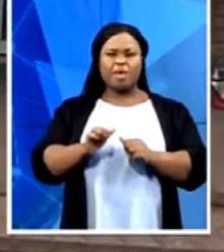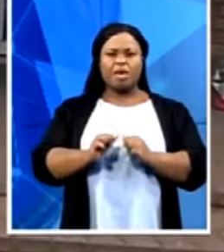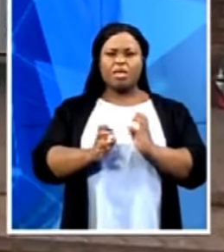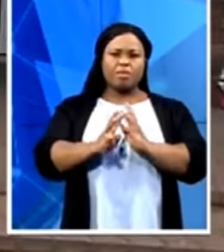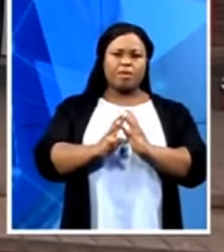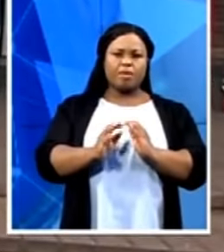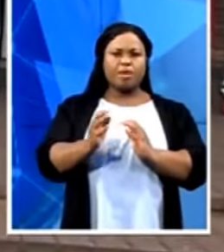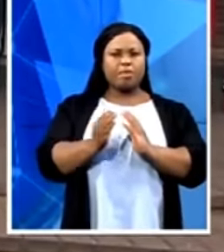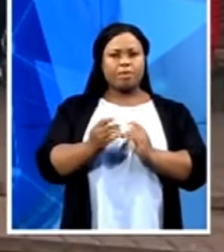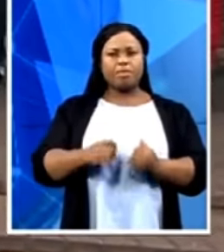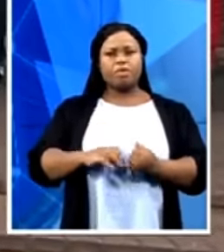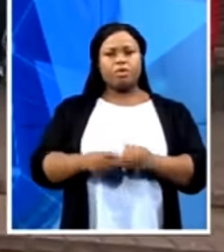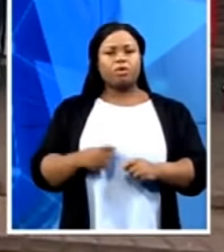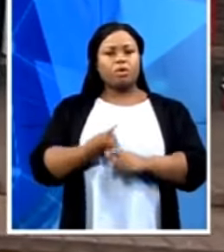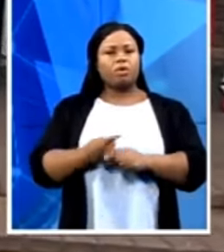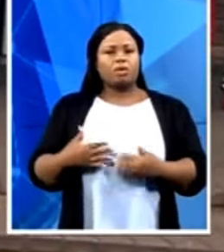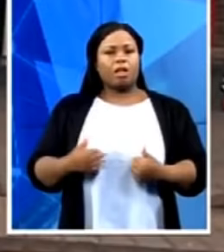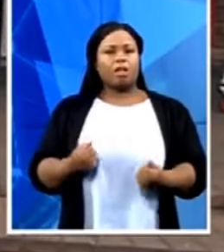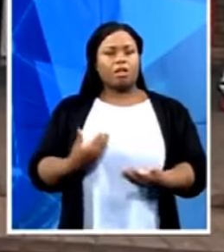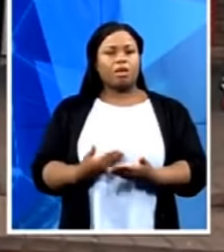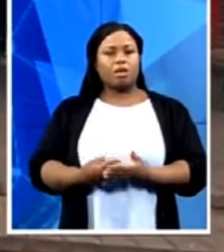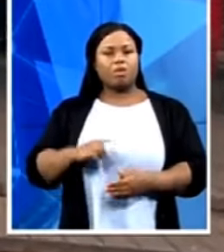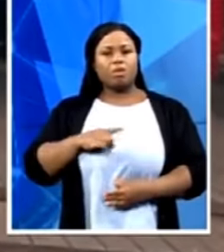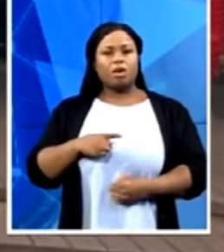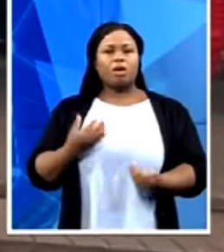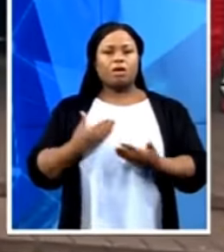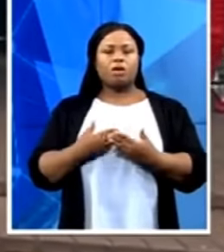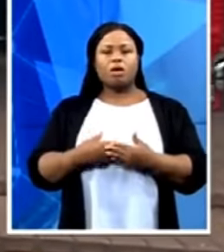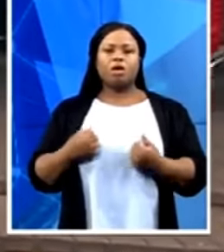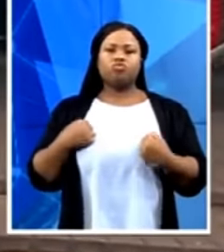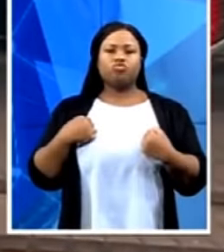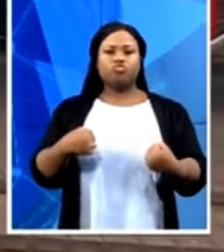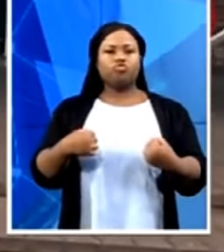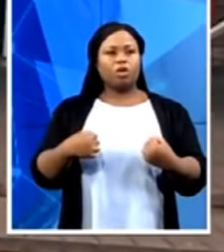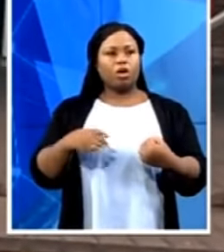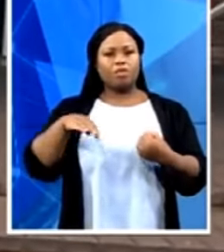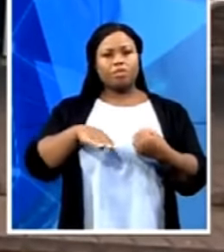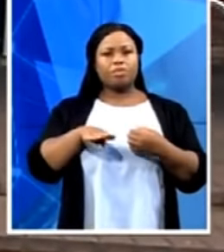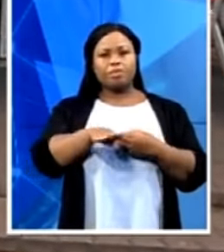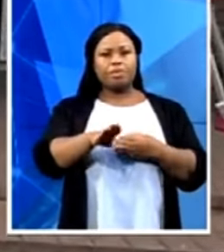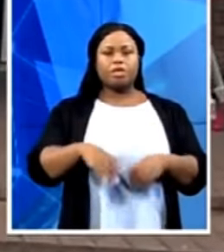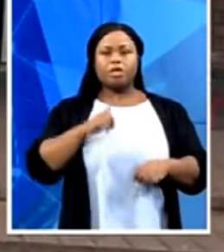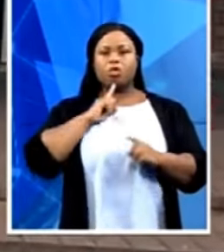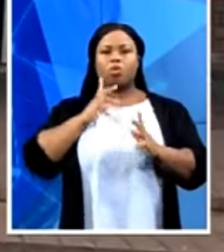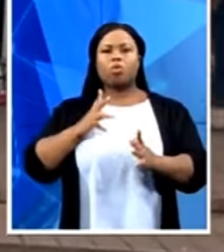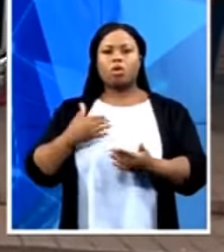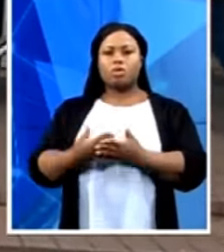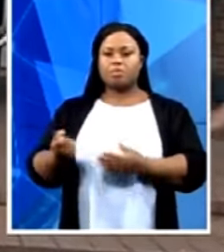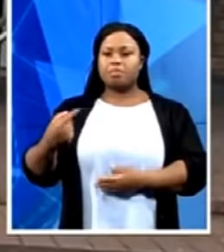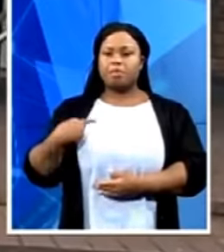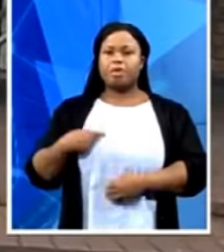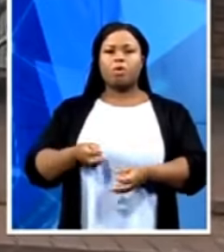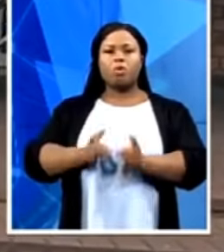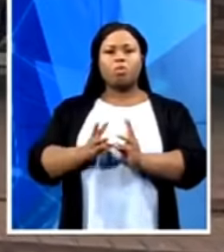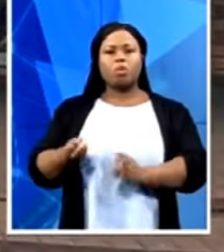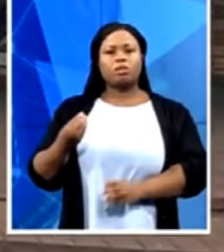So we have a nice new drive-through initiative where people just send out their orders to us via WhatsApp or by a message. We get the order ready for